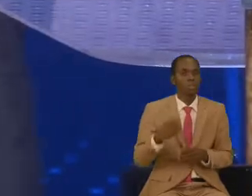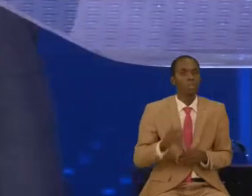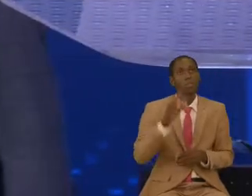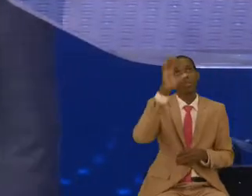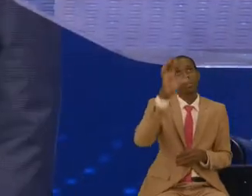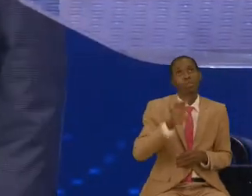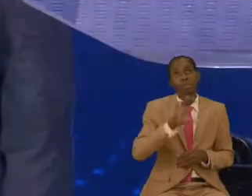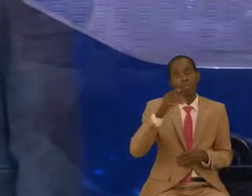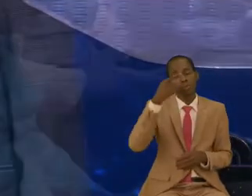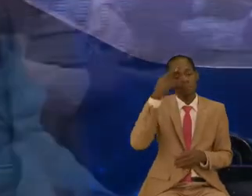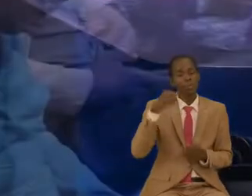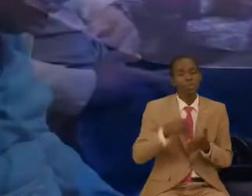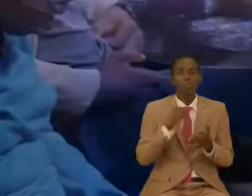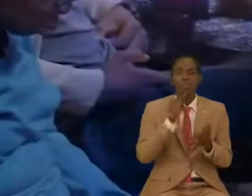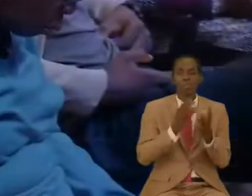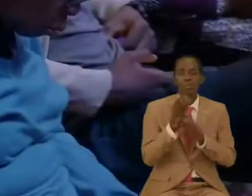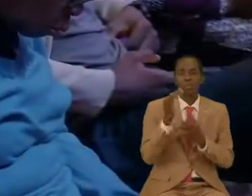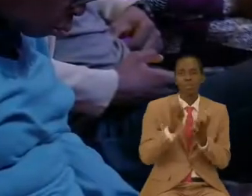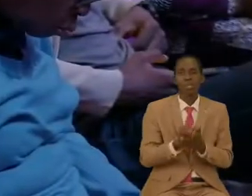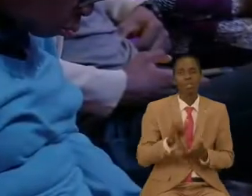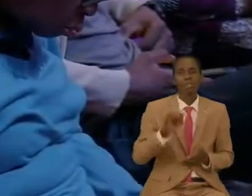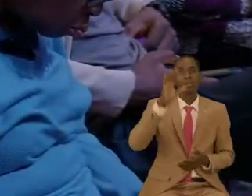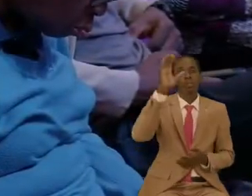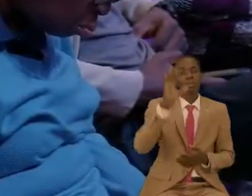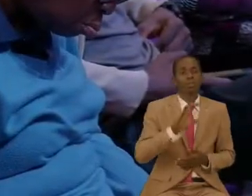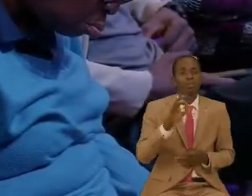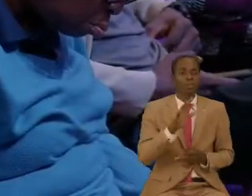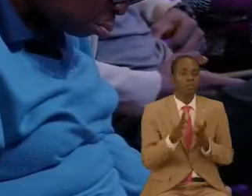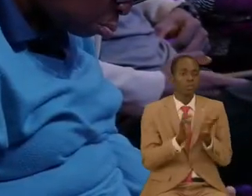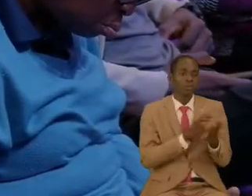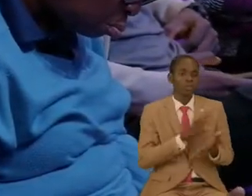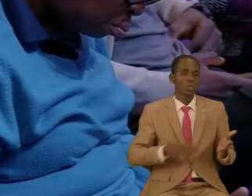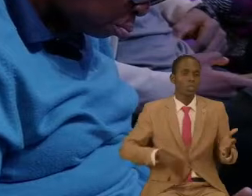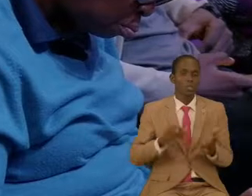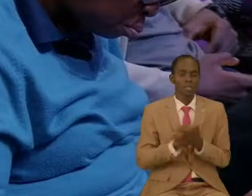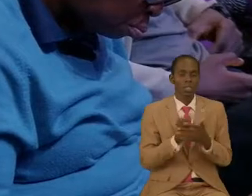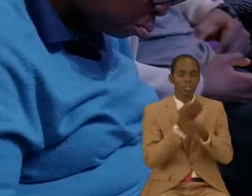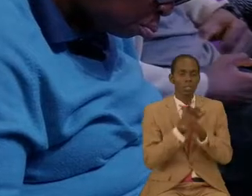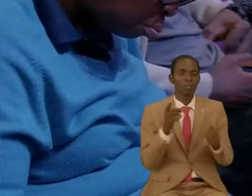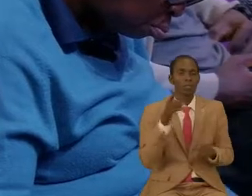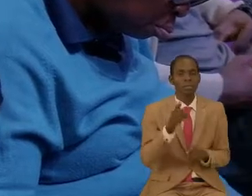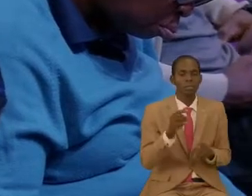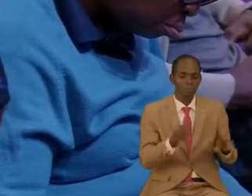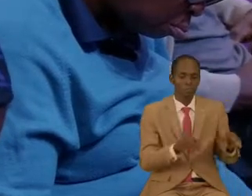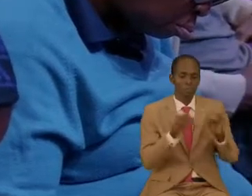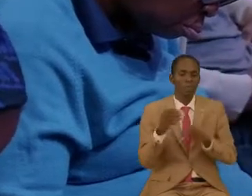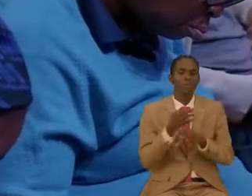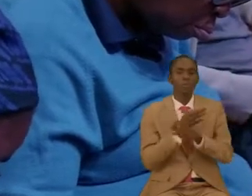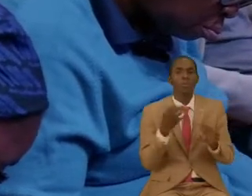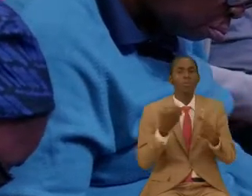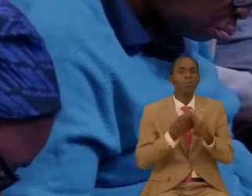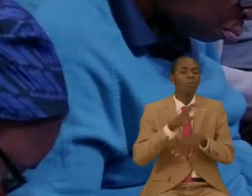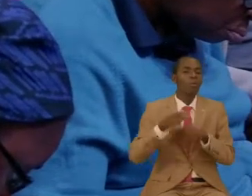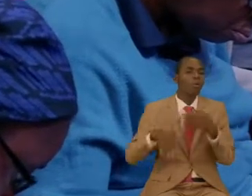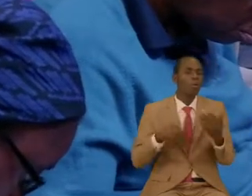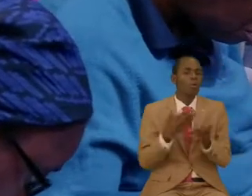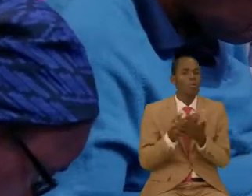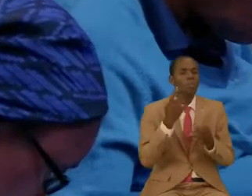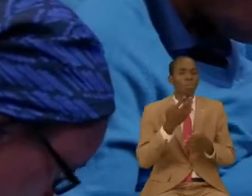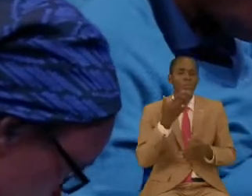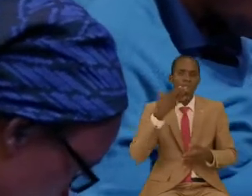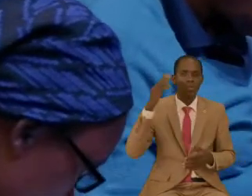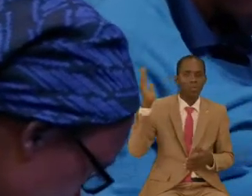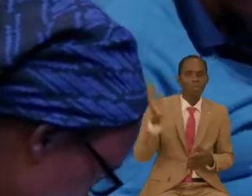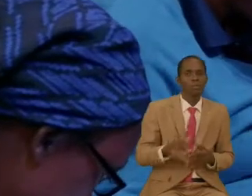of Jesus Christ, he delivered him, he set him free from all the evil that